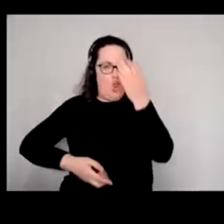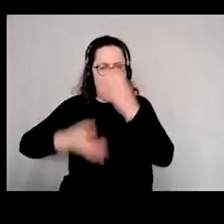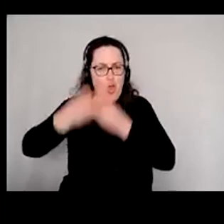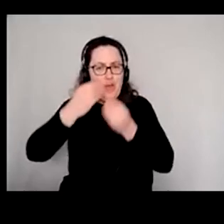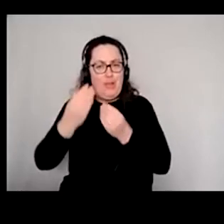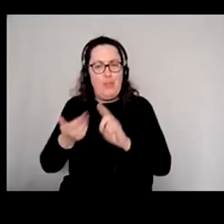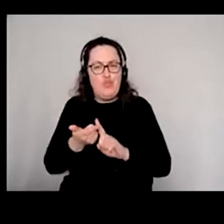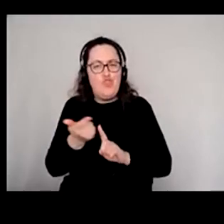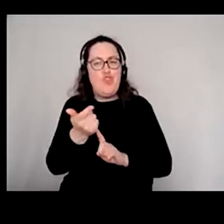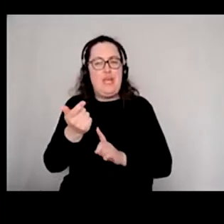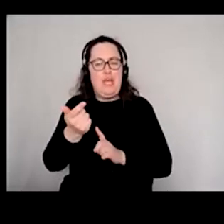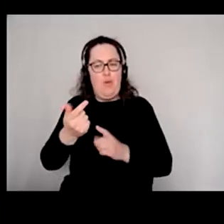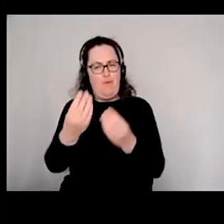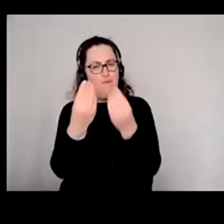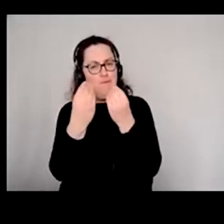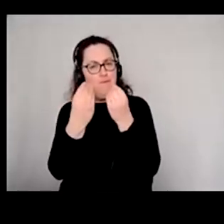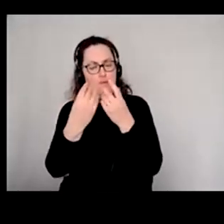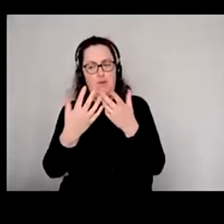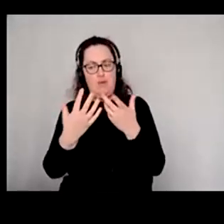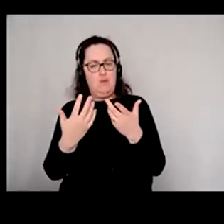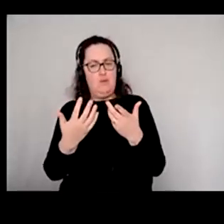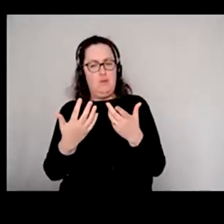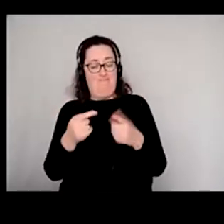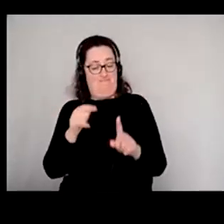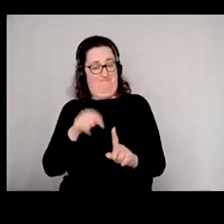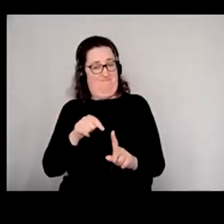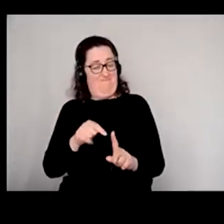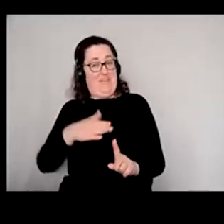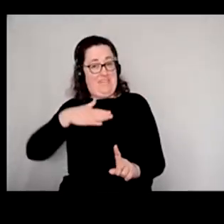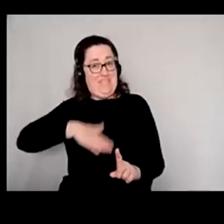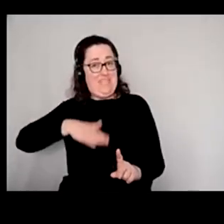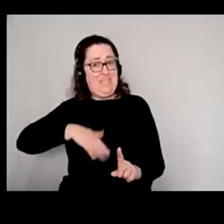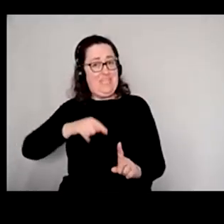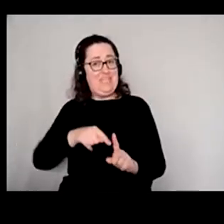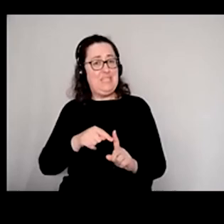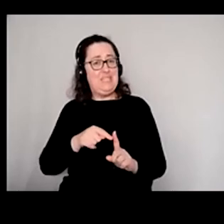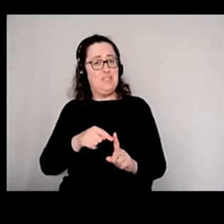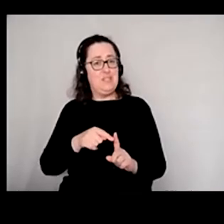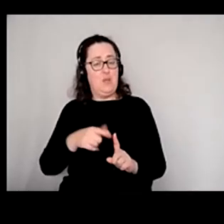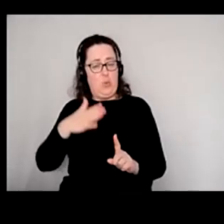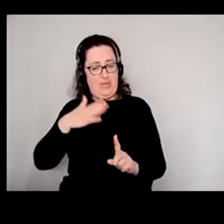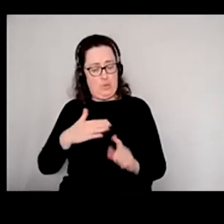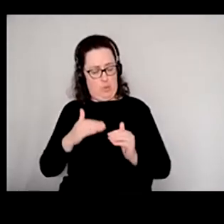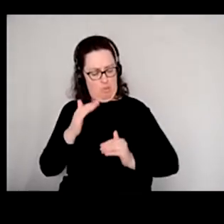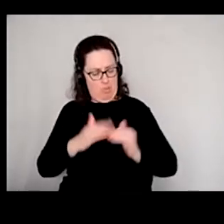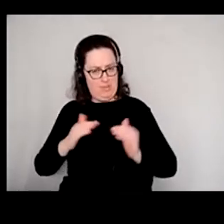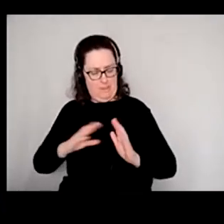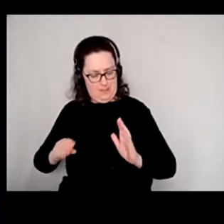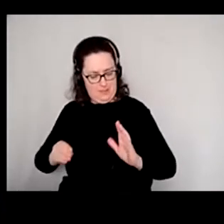from the very beginning. And that's another area that we need to really build on and put it in,